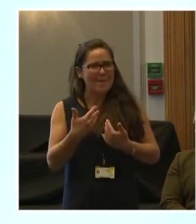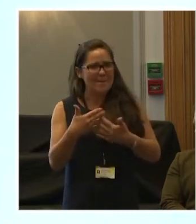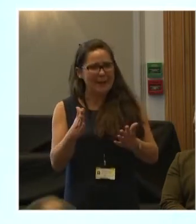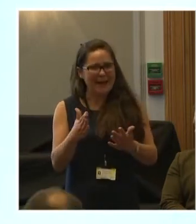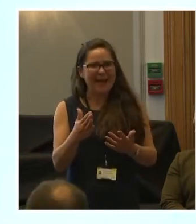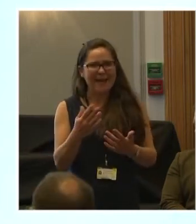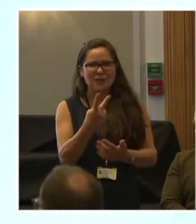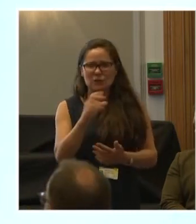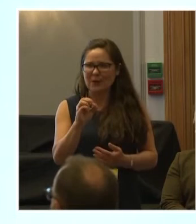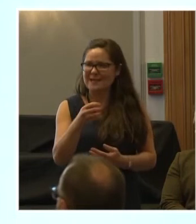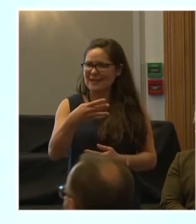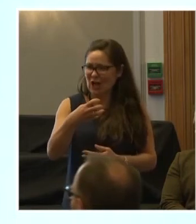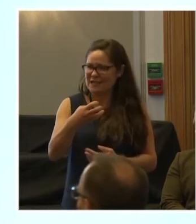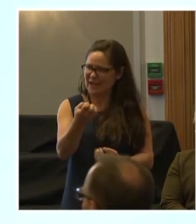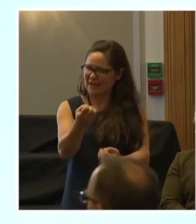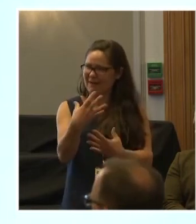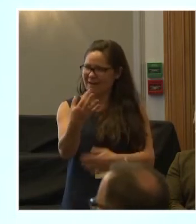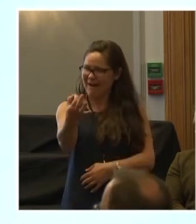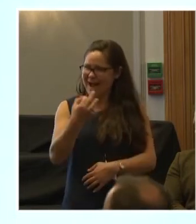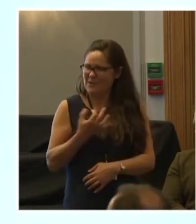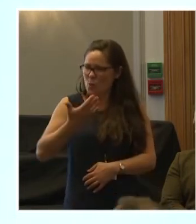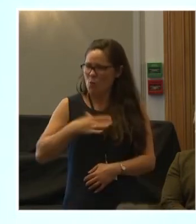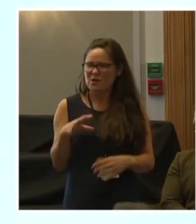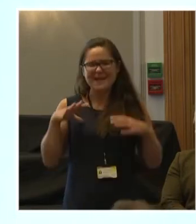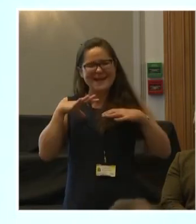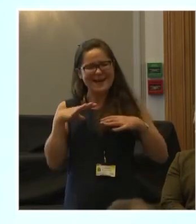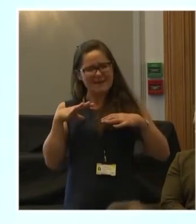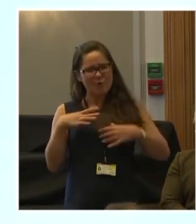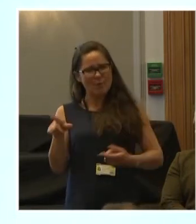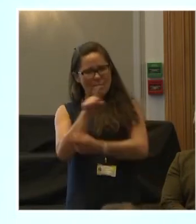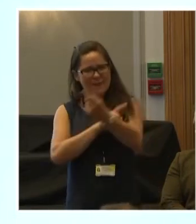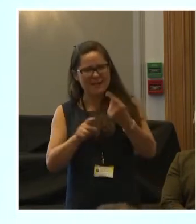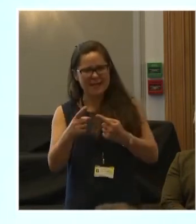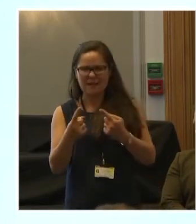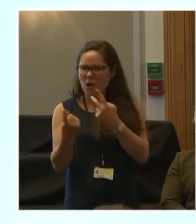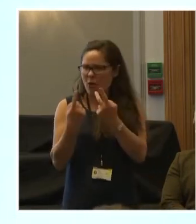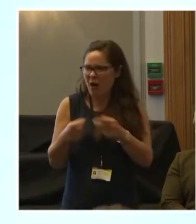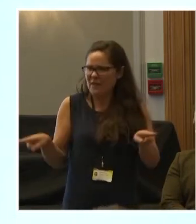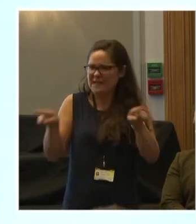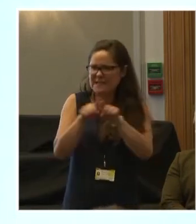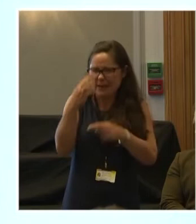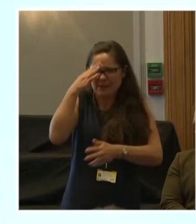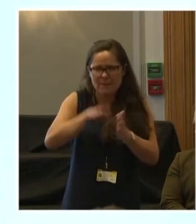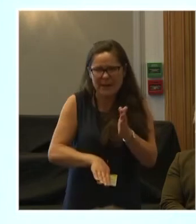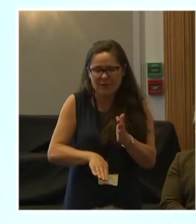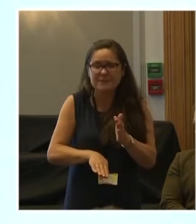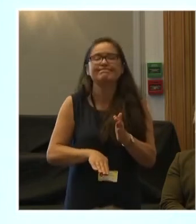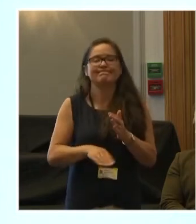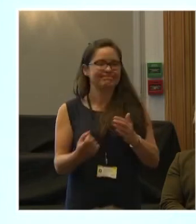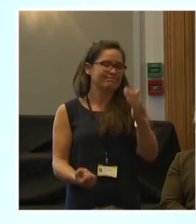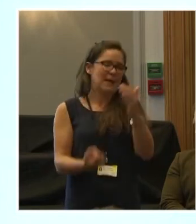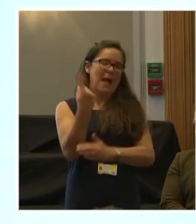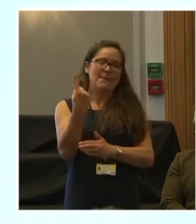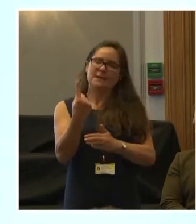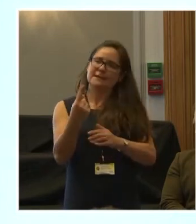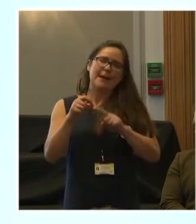2019, it would be beneficial to have informal meetings with others affected by sight loss. And then of course the pandemic hit. But what we